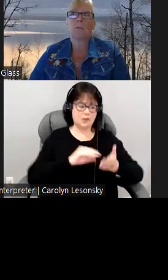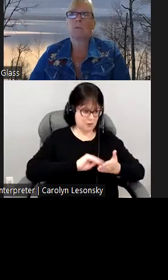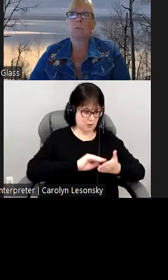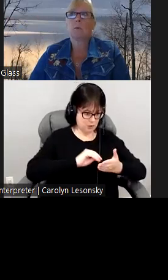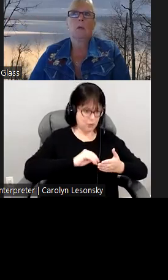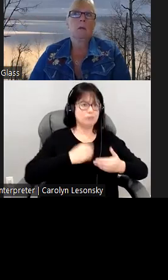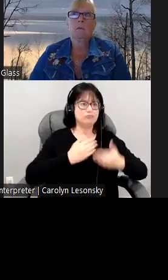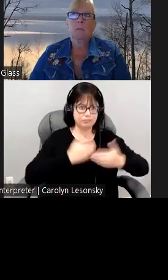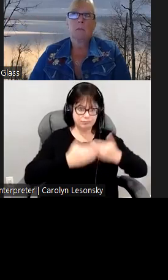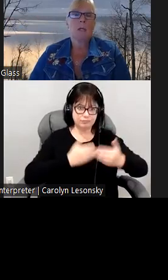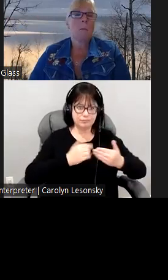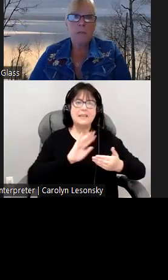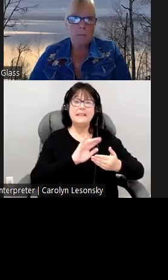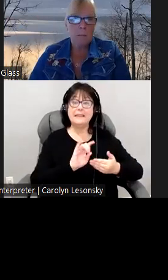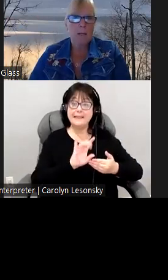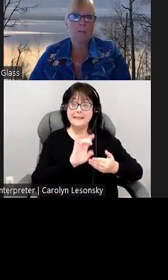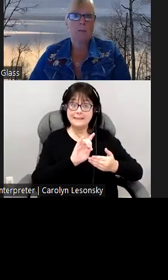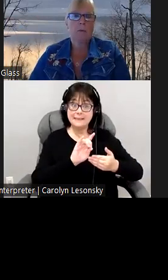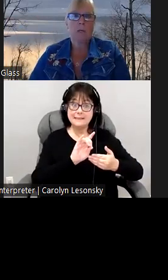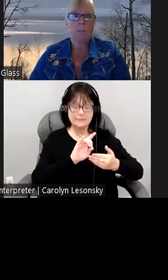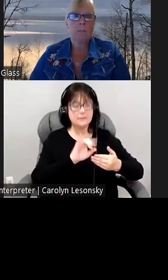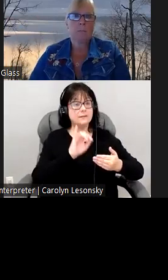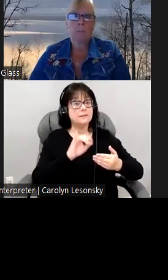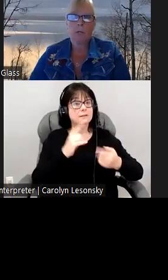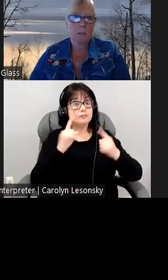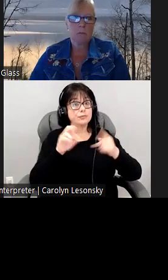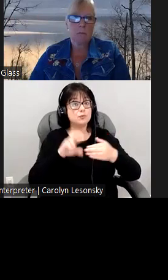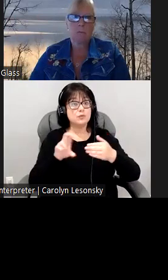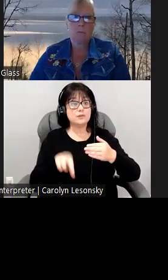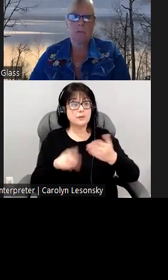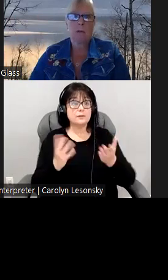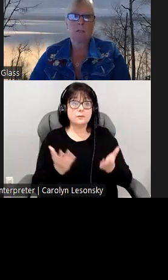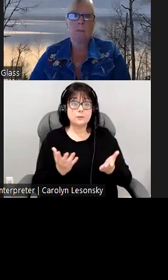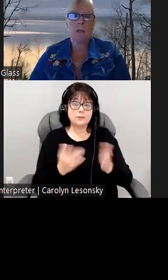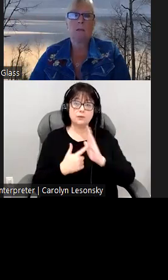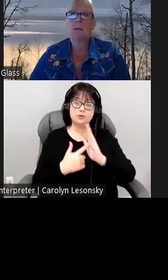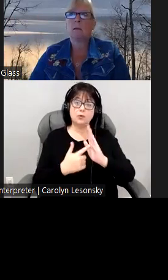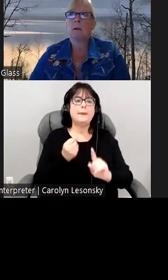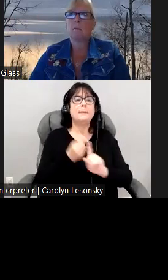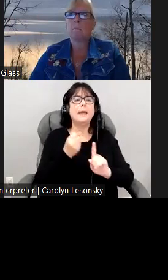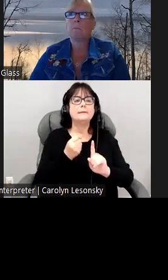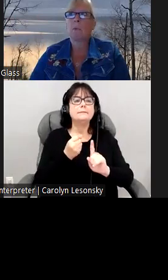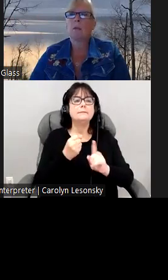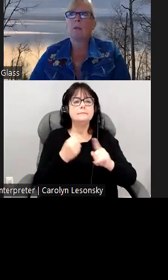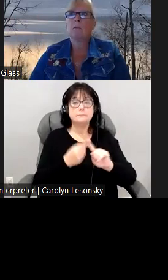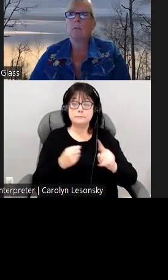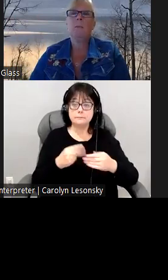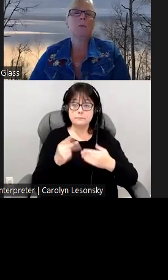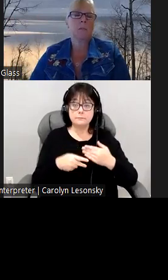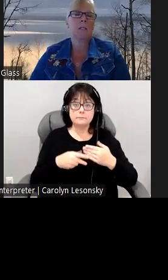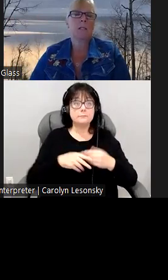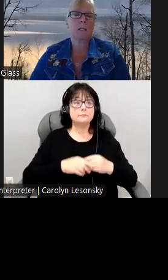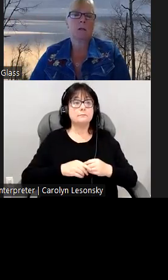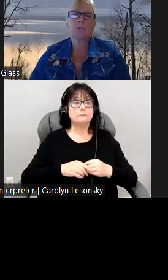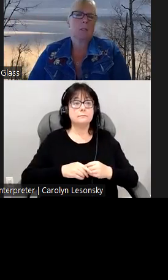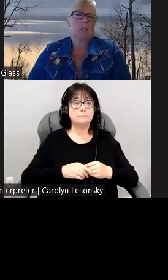So some of the impacts of the program, positive impacts may be